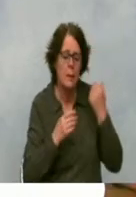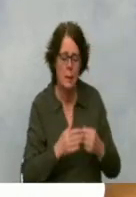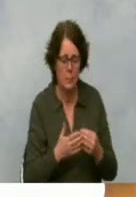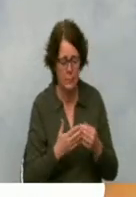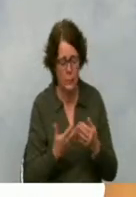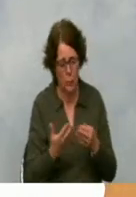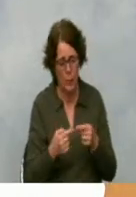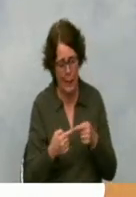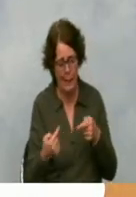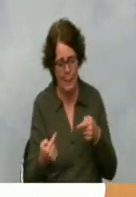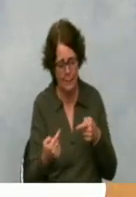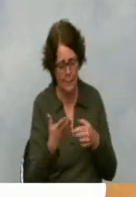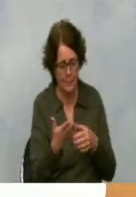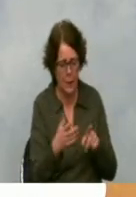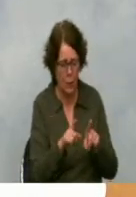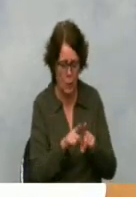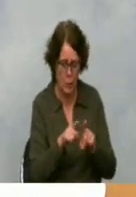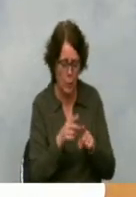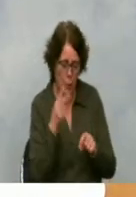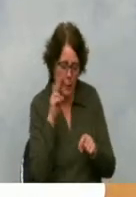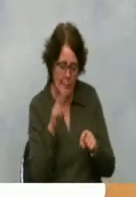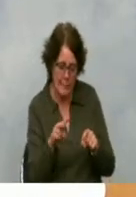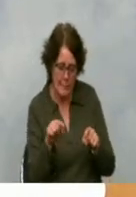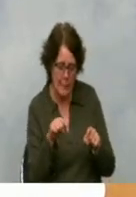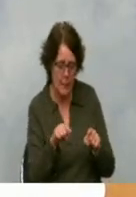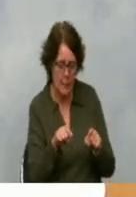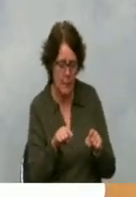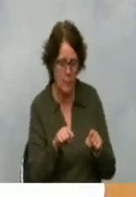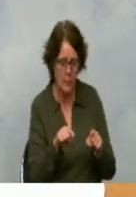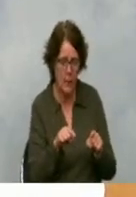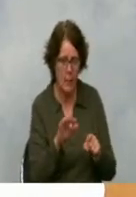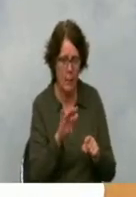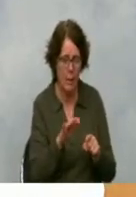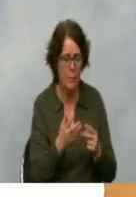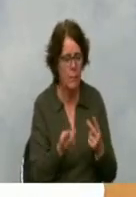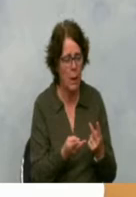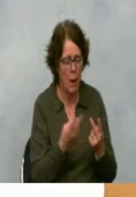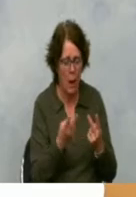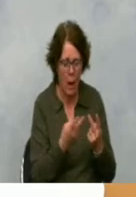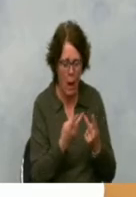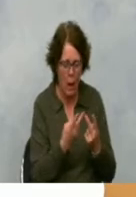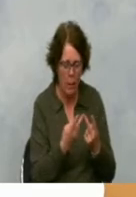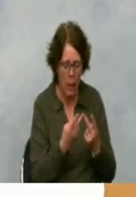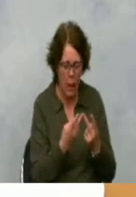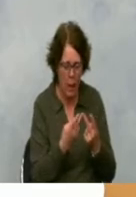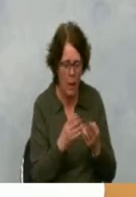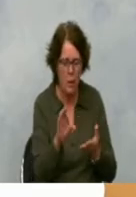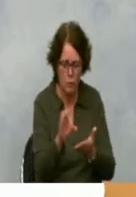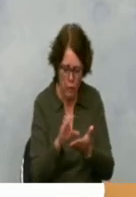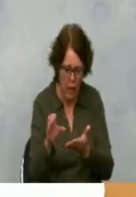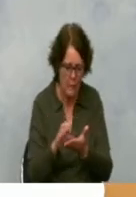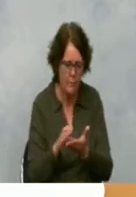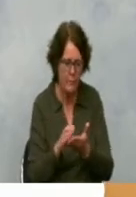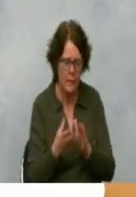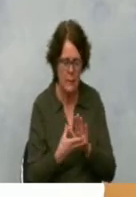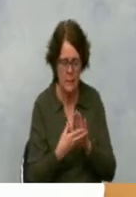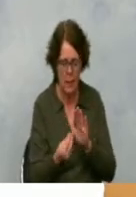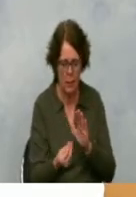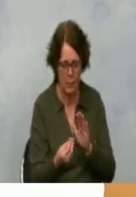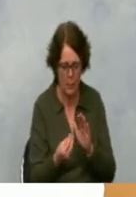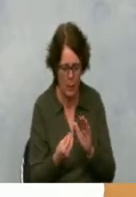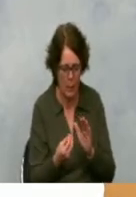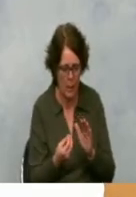Against that, you can see that there are other pieces of grant that we get, for example, for City